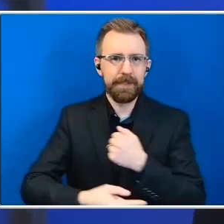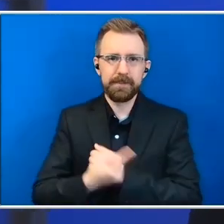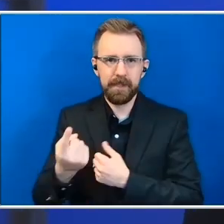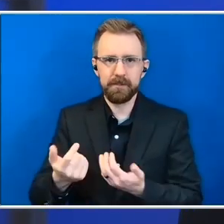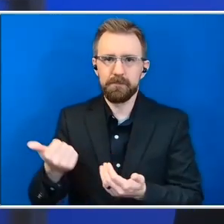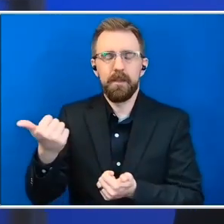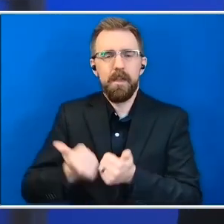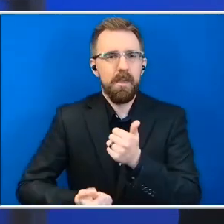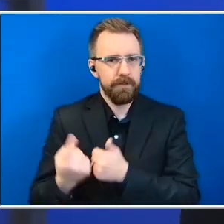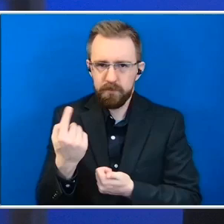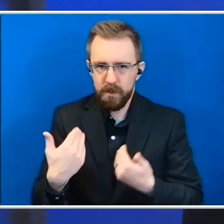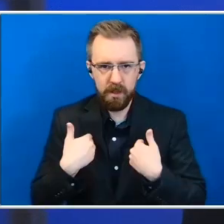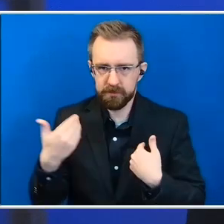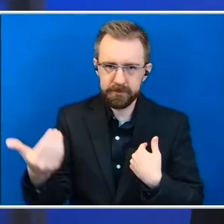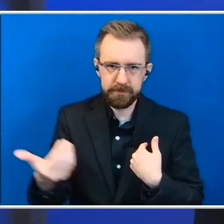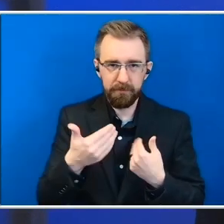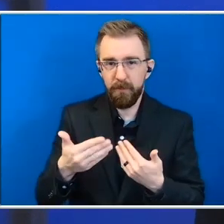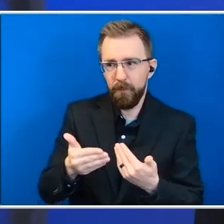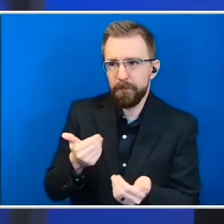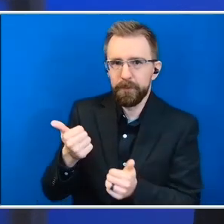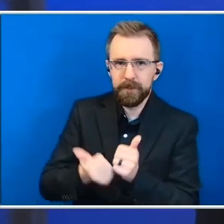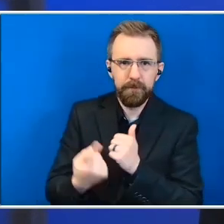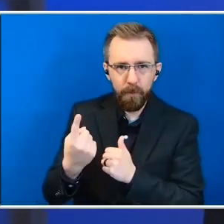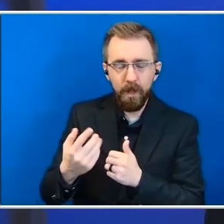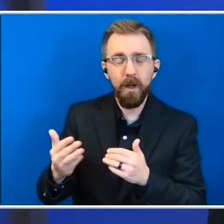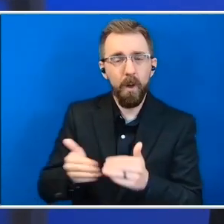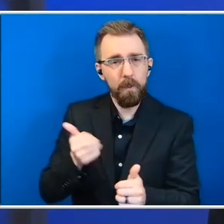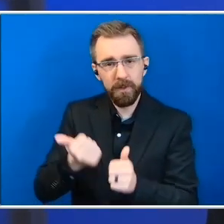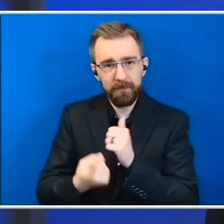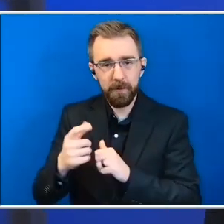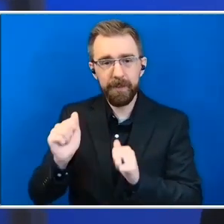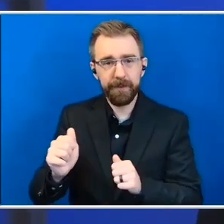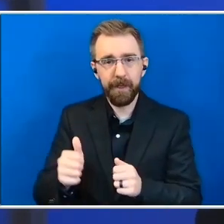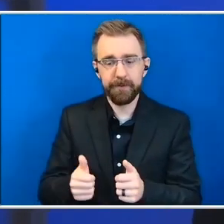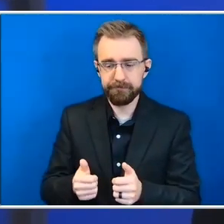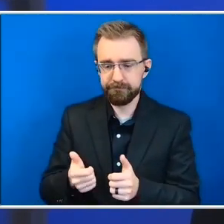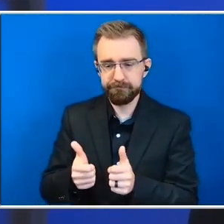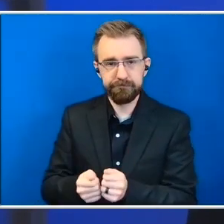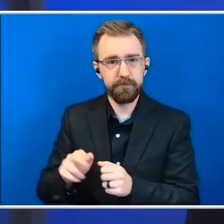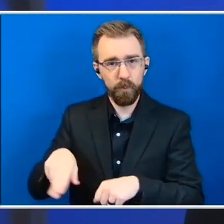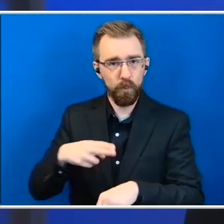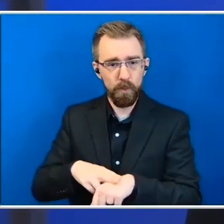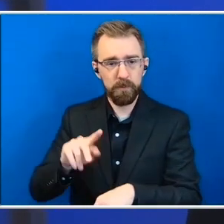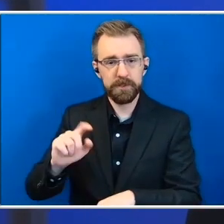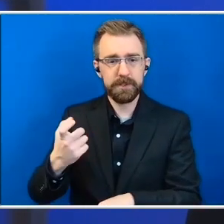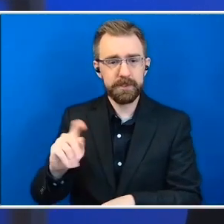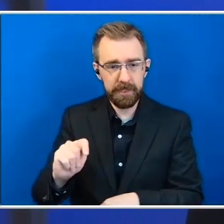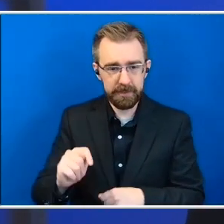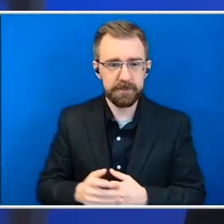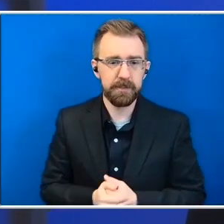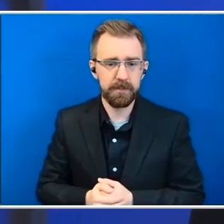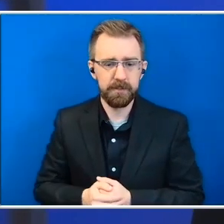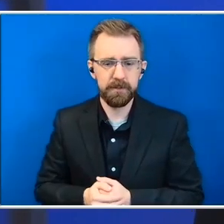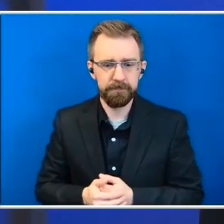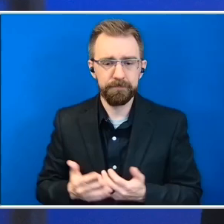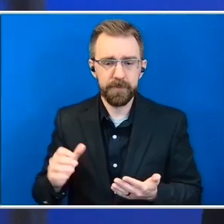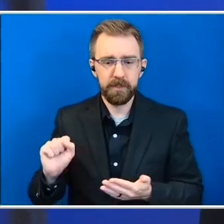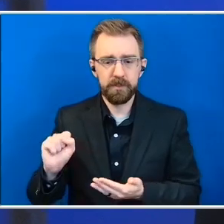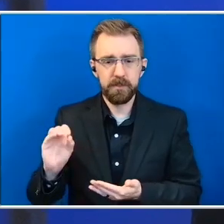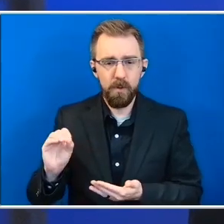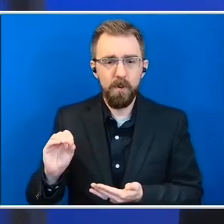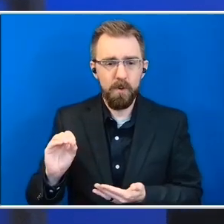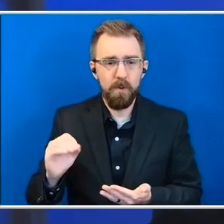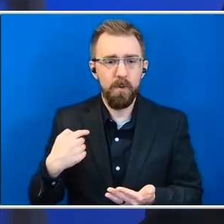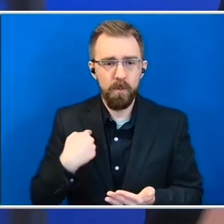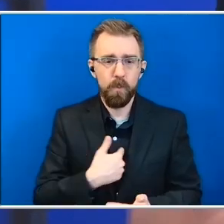everyone has a cell phone. Almost everybody can send a normal text message. And so we've been able to